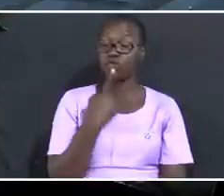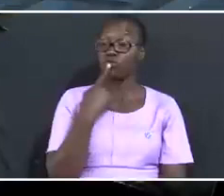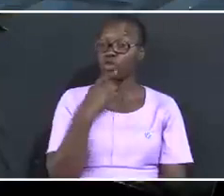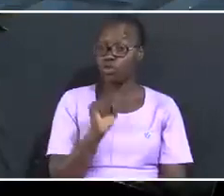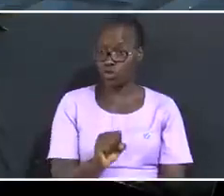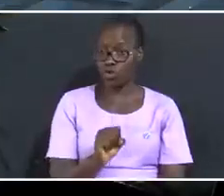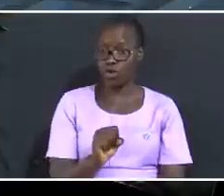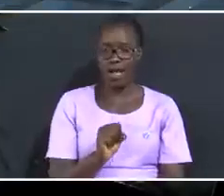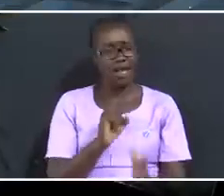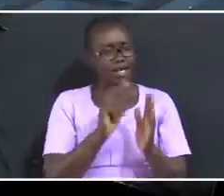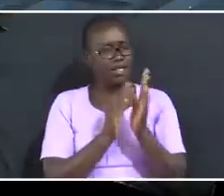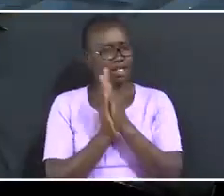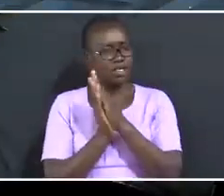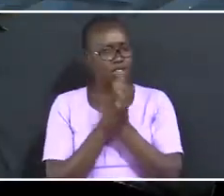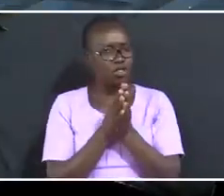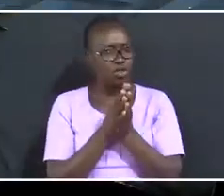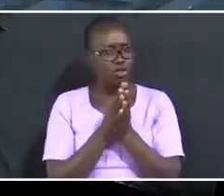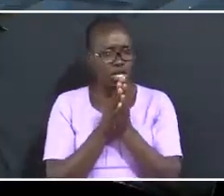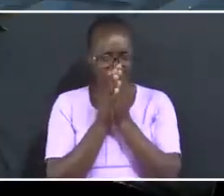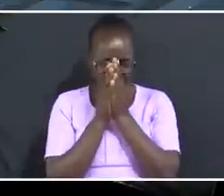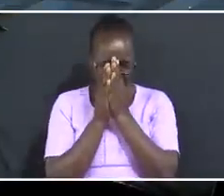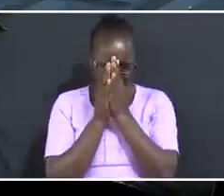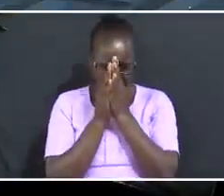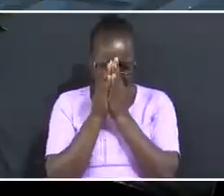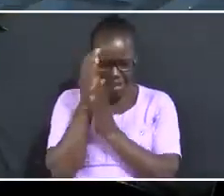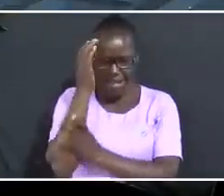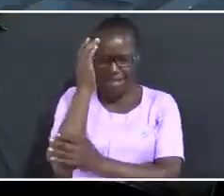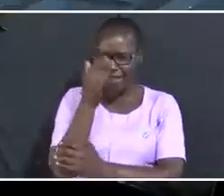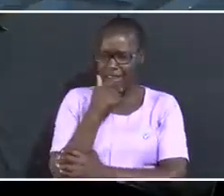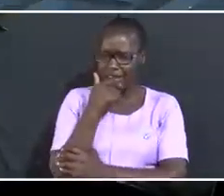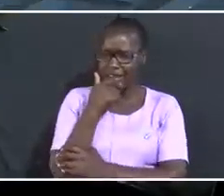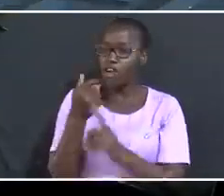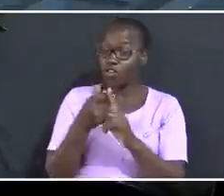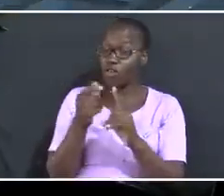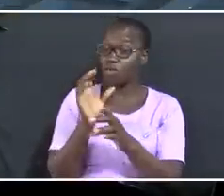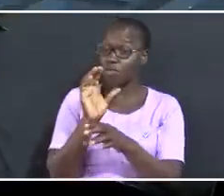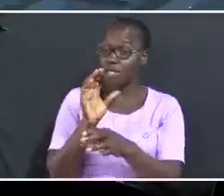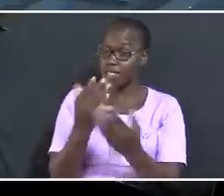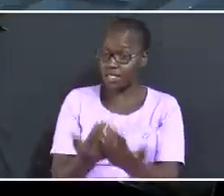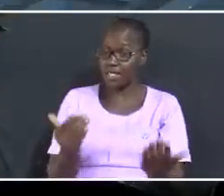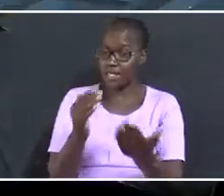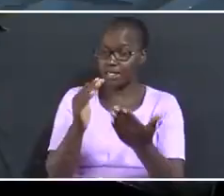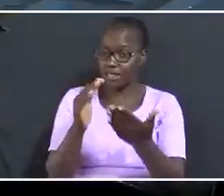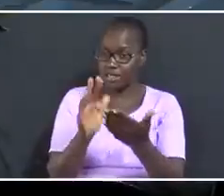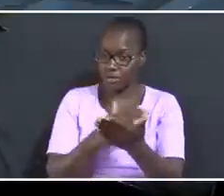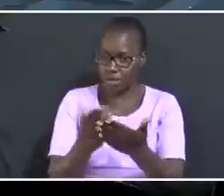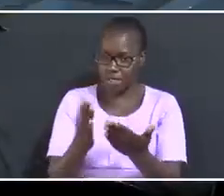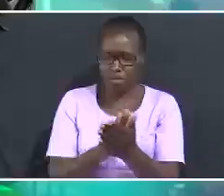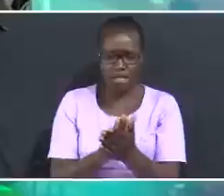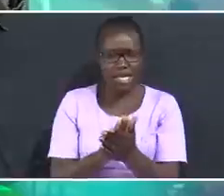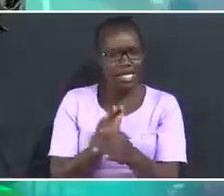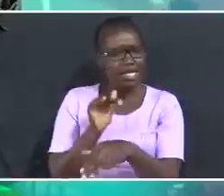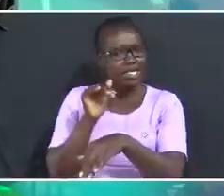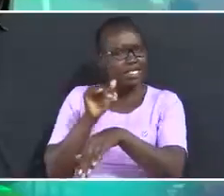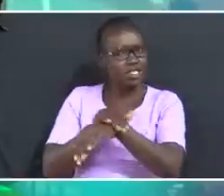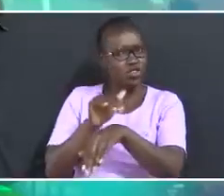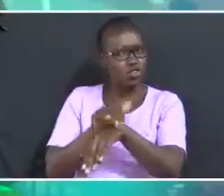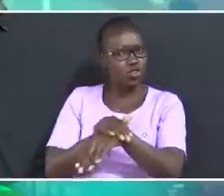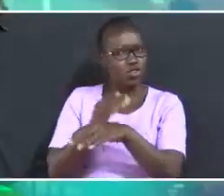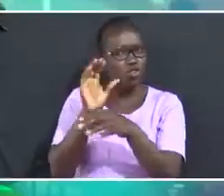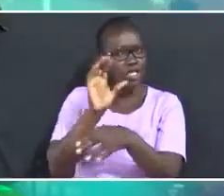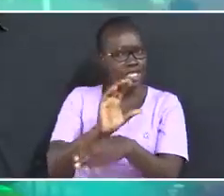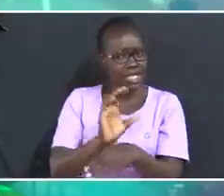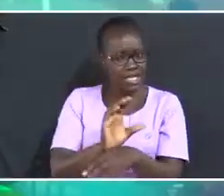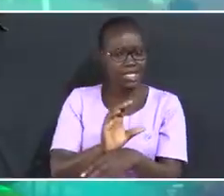I read that story, and it was written from the children's department, and said, it's good for the